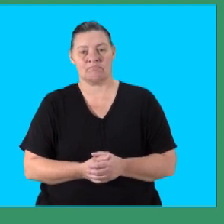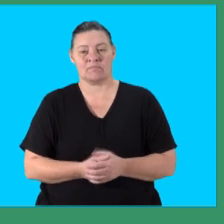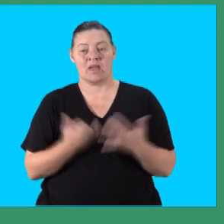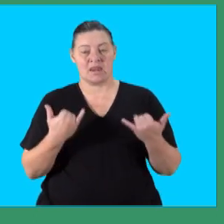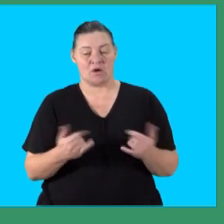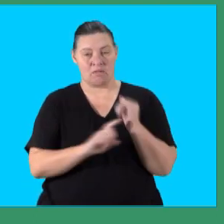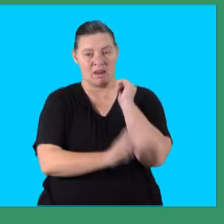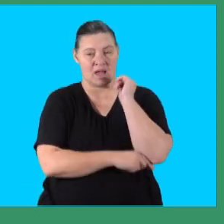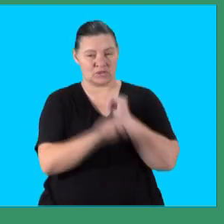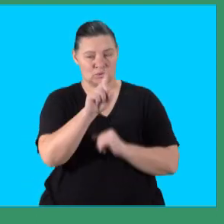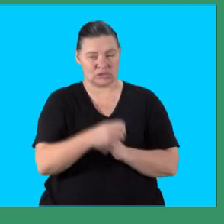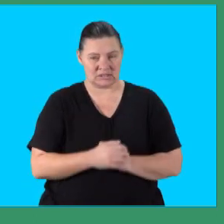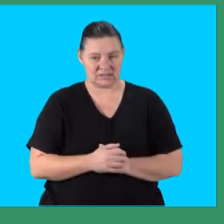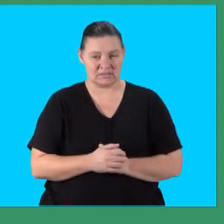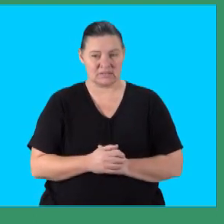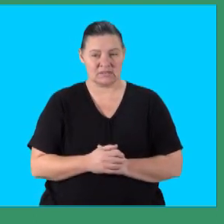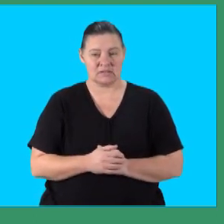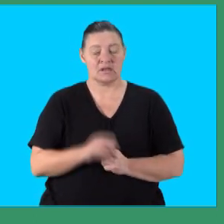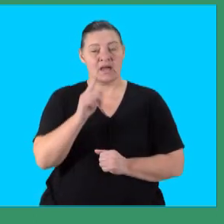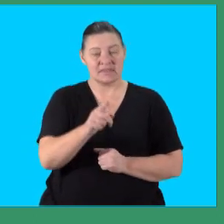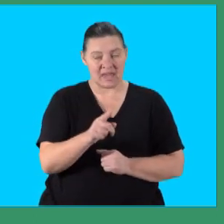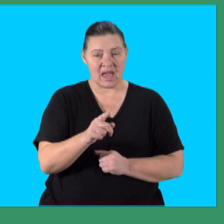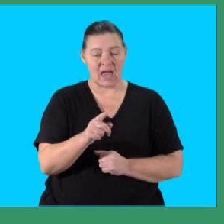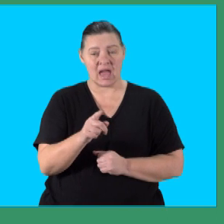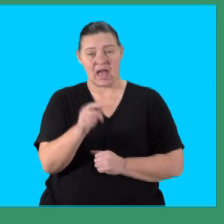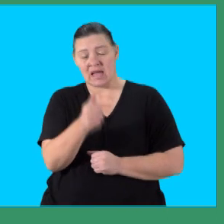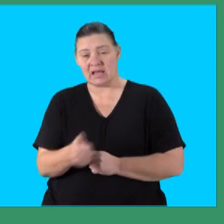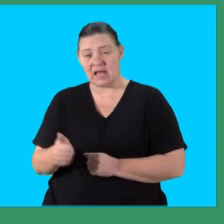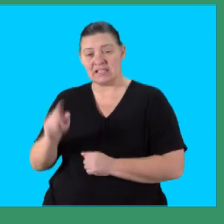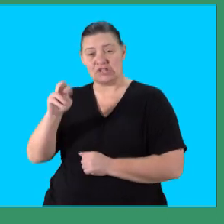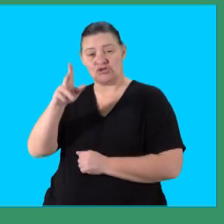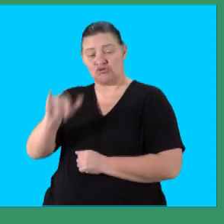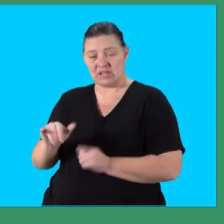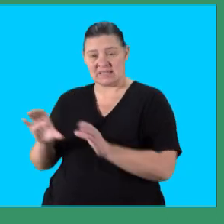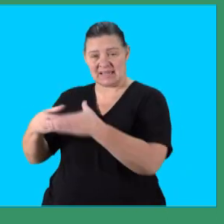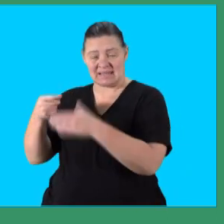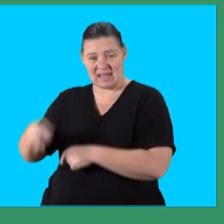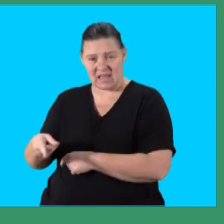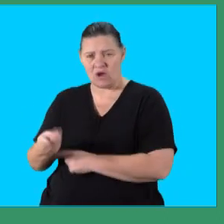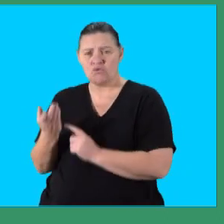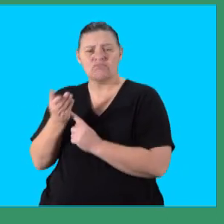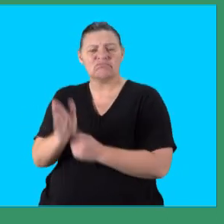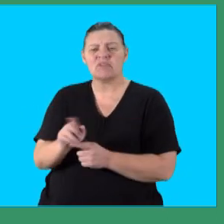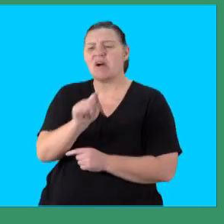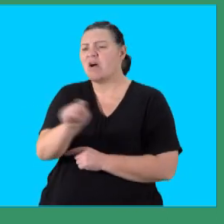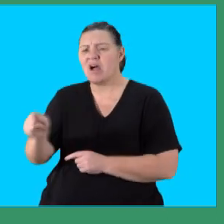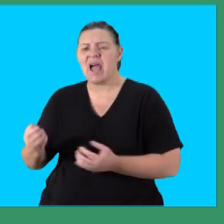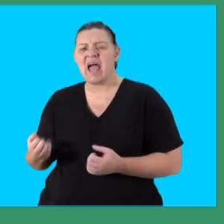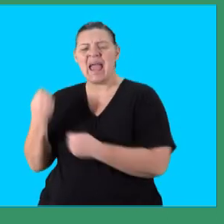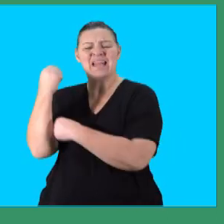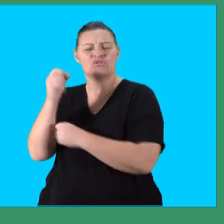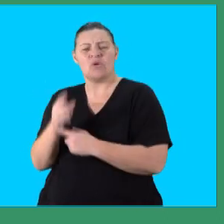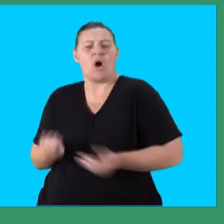Now let's look at the last question. The tertiary sector refers to the industries that